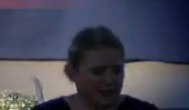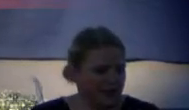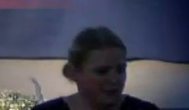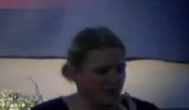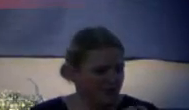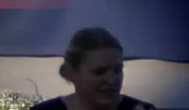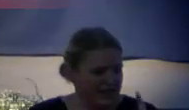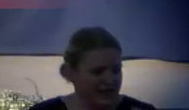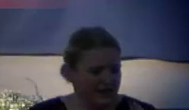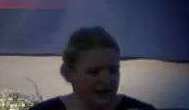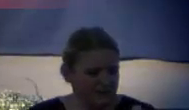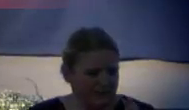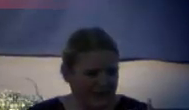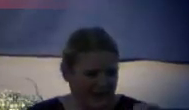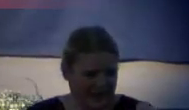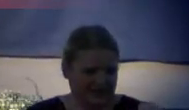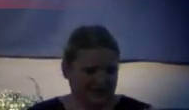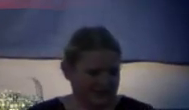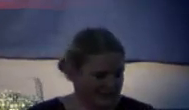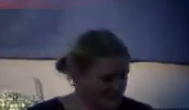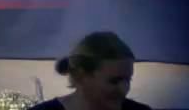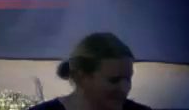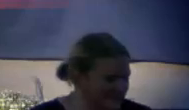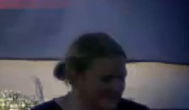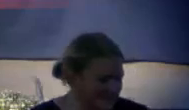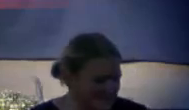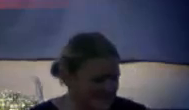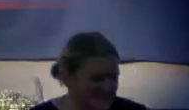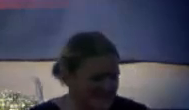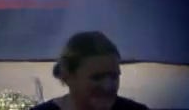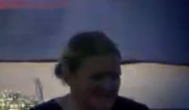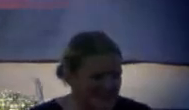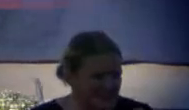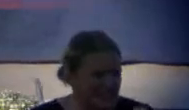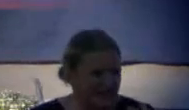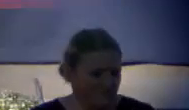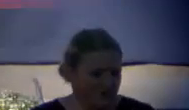Vietnamese. Valedictorian Jennifer Nguyen.